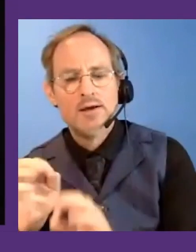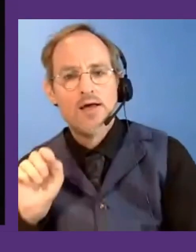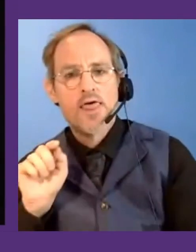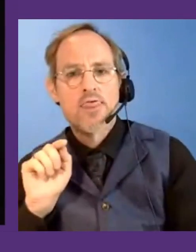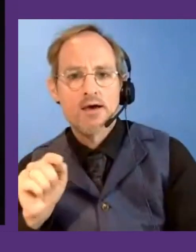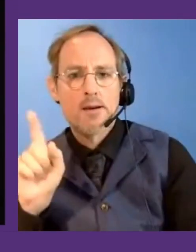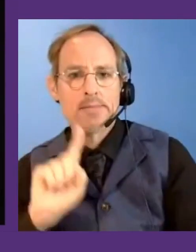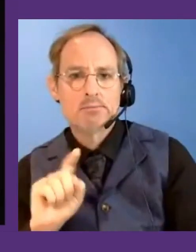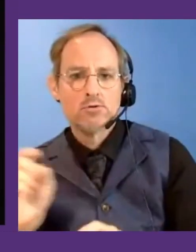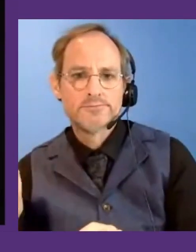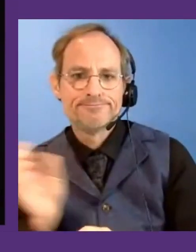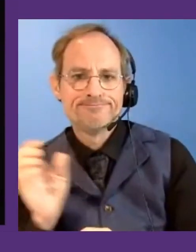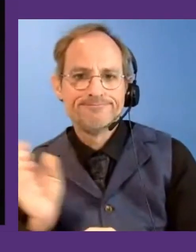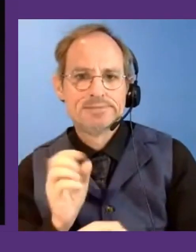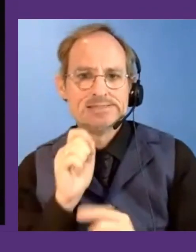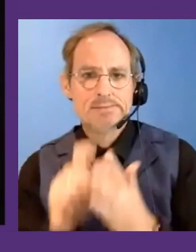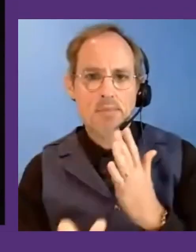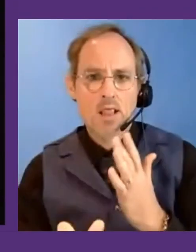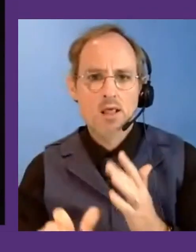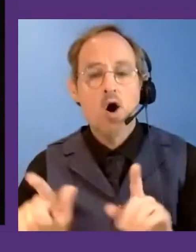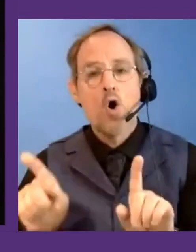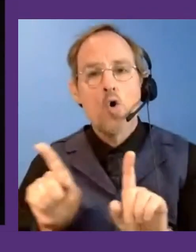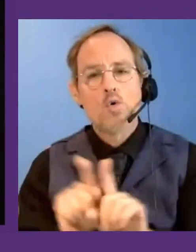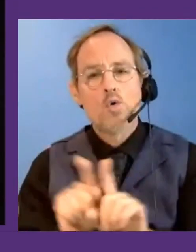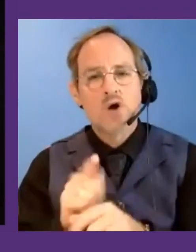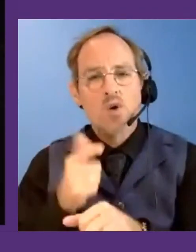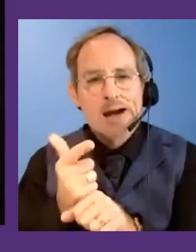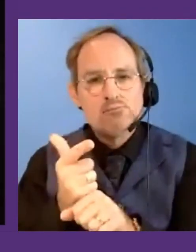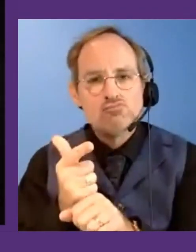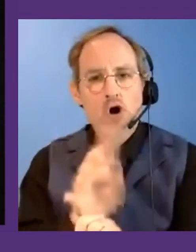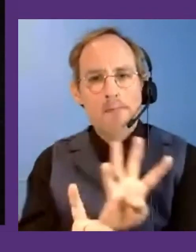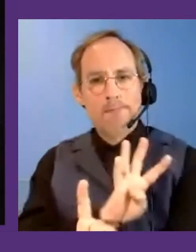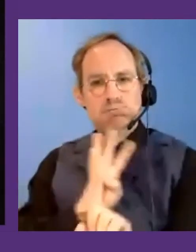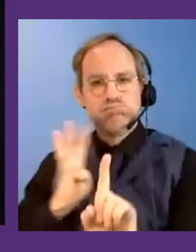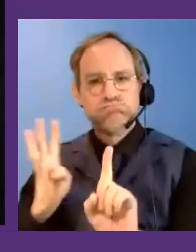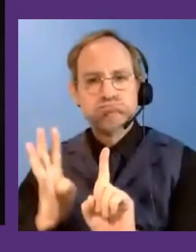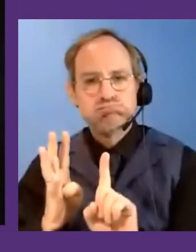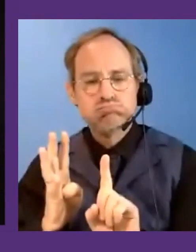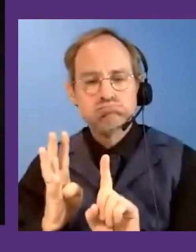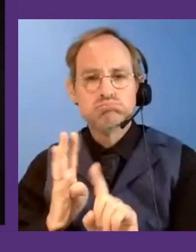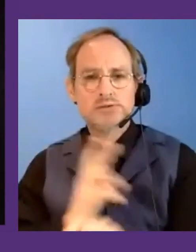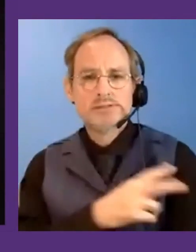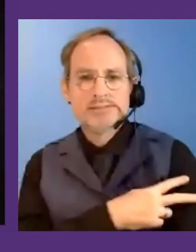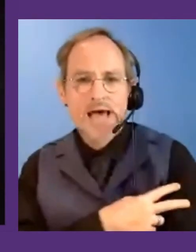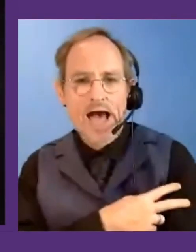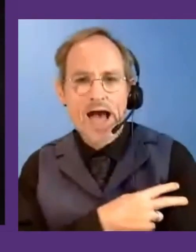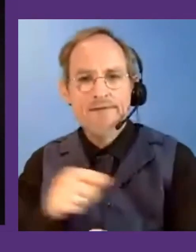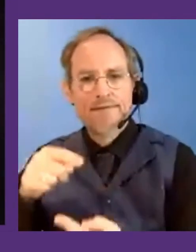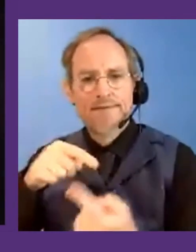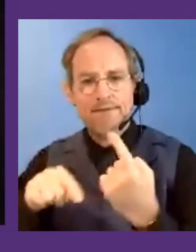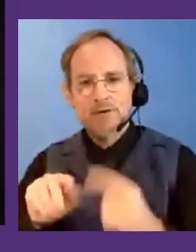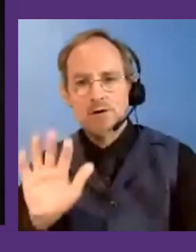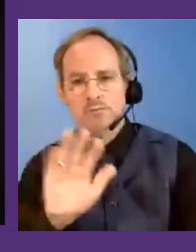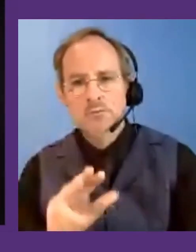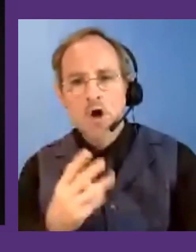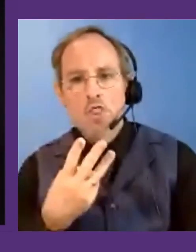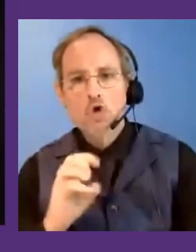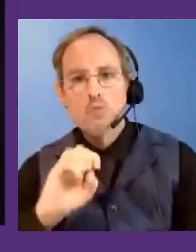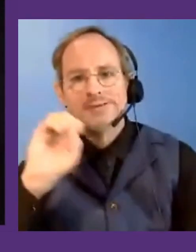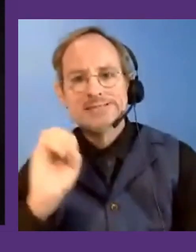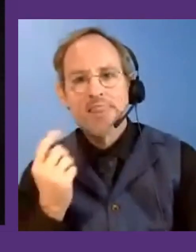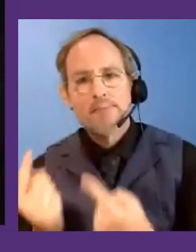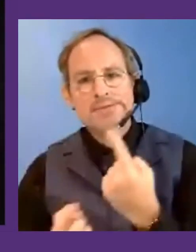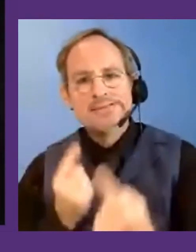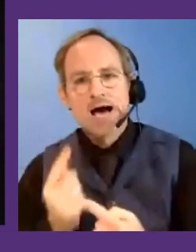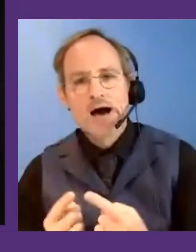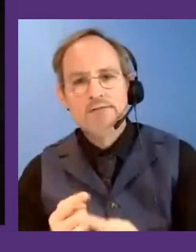to the crews behind the camera, 30% or more people with a disability. So that starts to change things throughout the system.